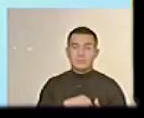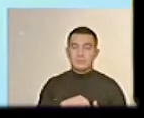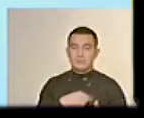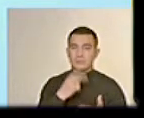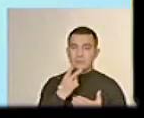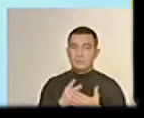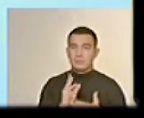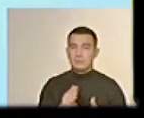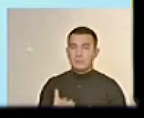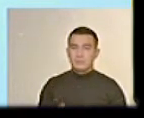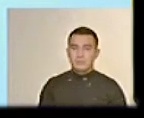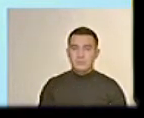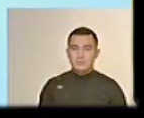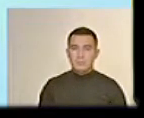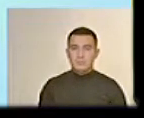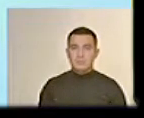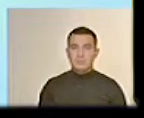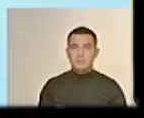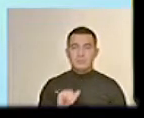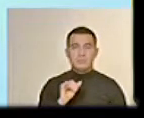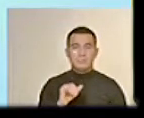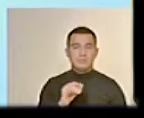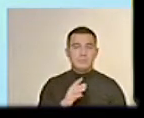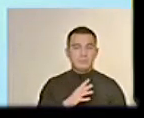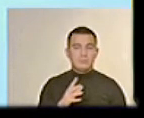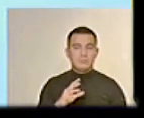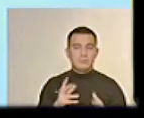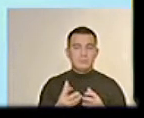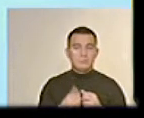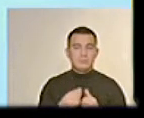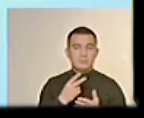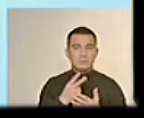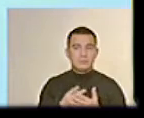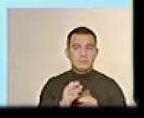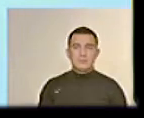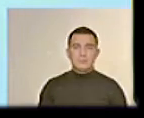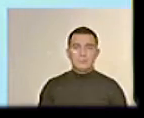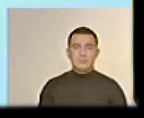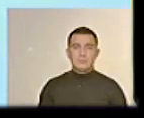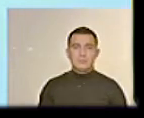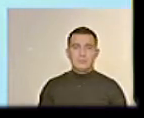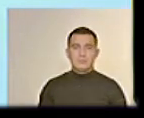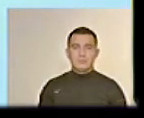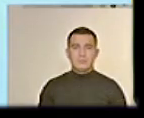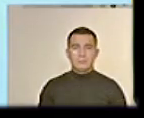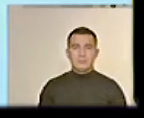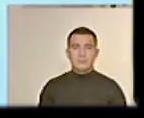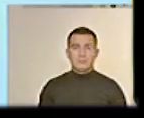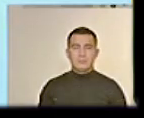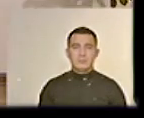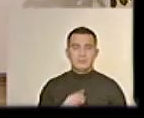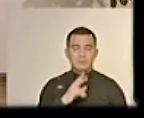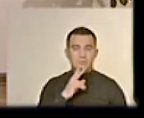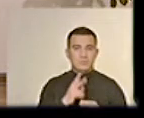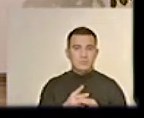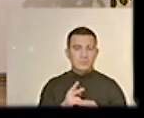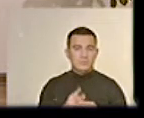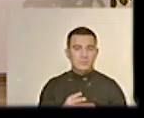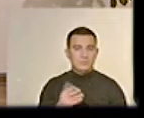o'tamiz. Ya'ni buni masala yechimi sifatida sizlarga ko'rsatib beraman. Demak, temir